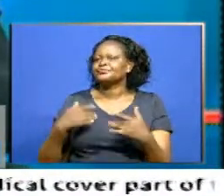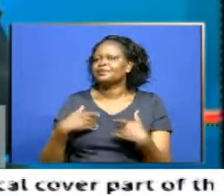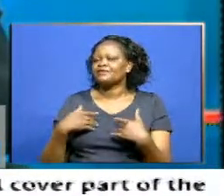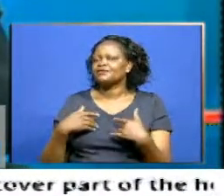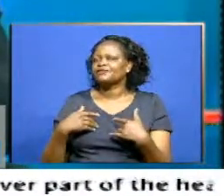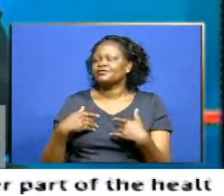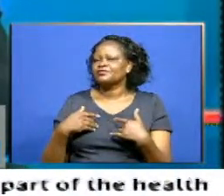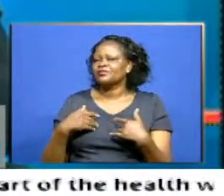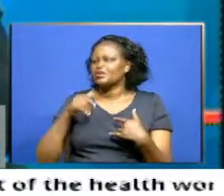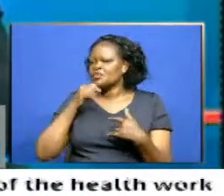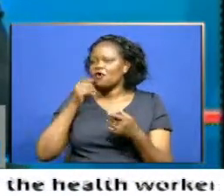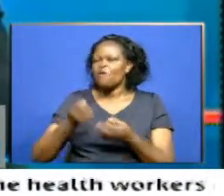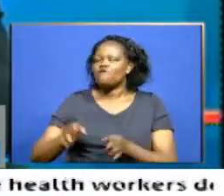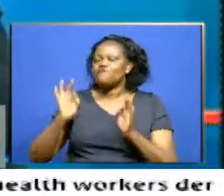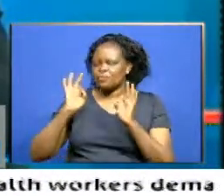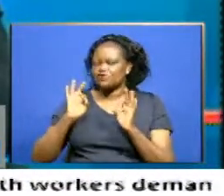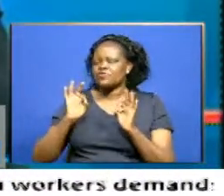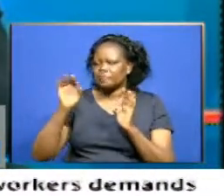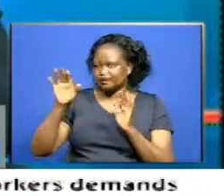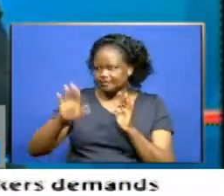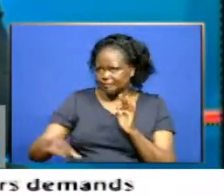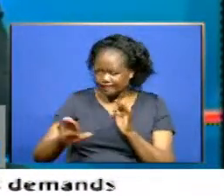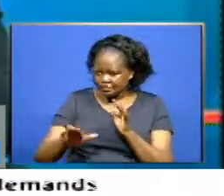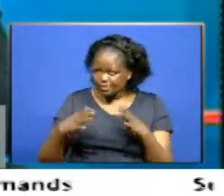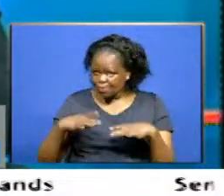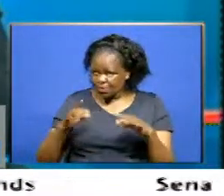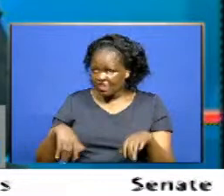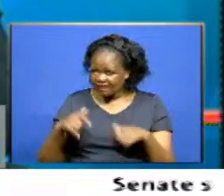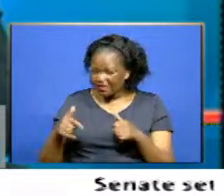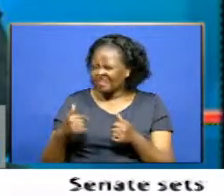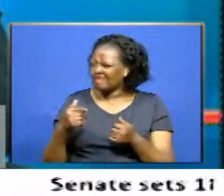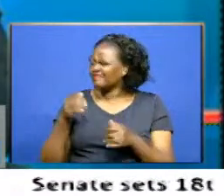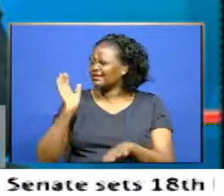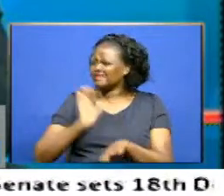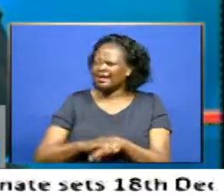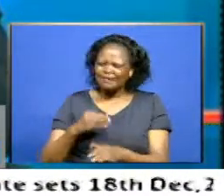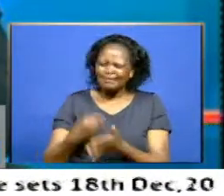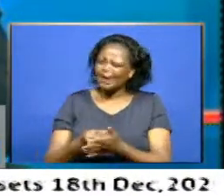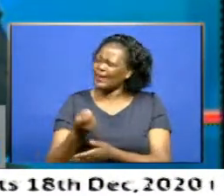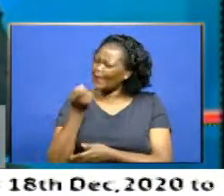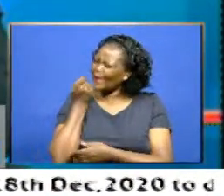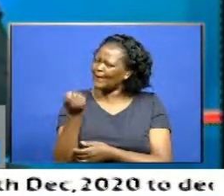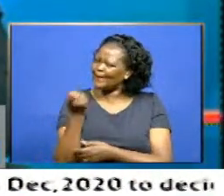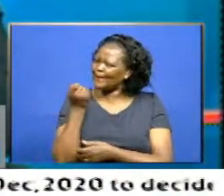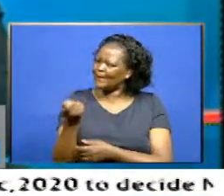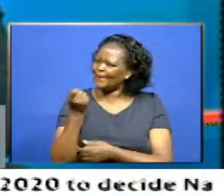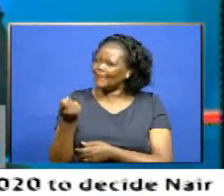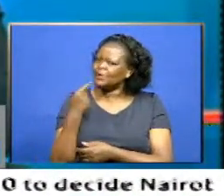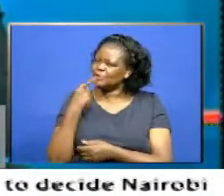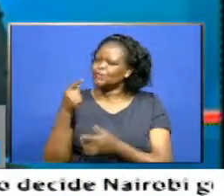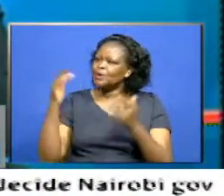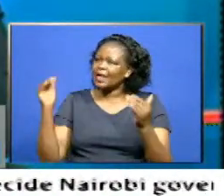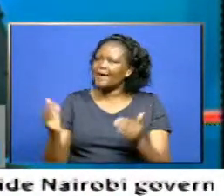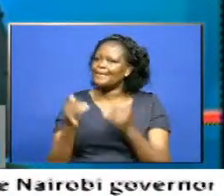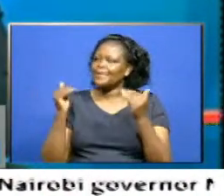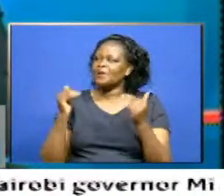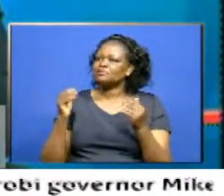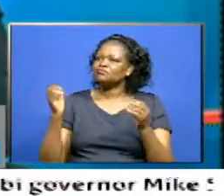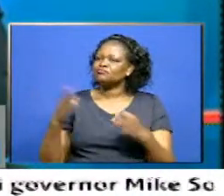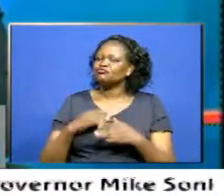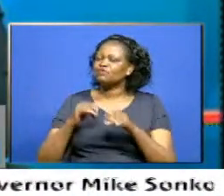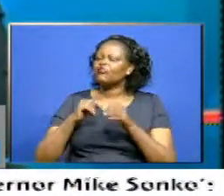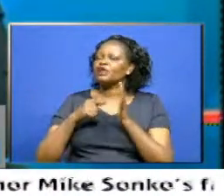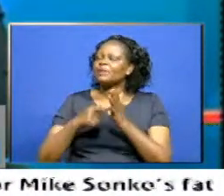people who live in those informal settlements earn very little, mostly in informal sector. And so the impact of shocks like